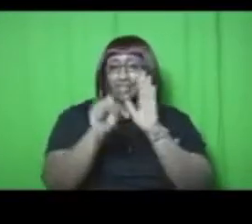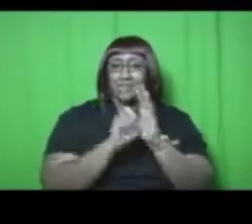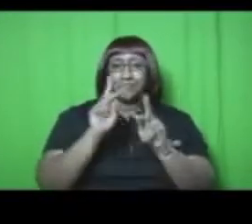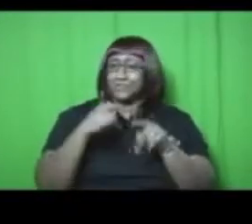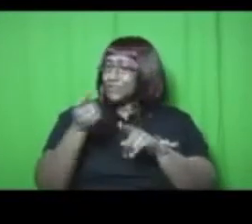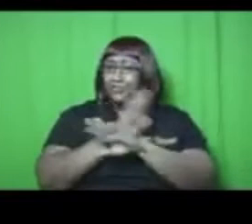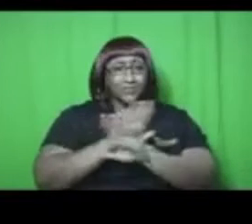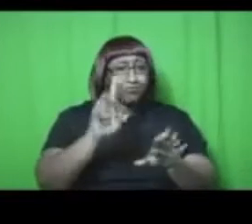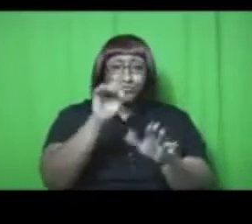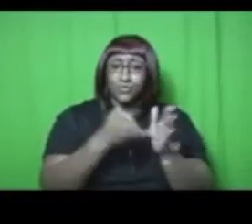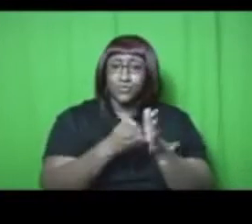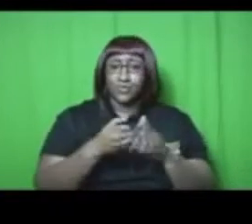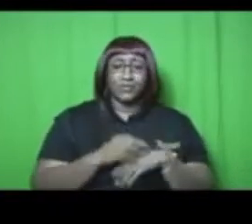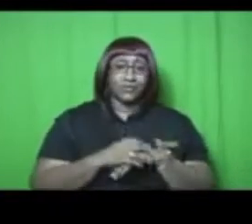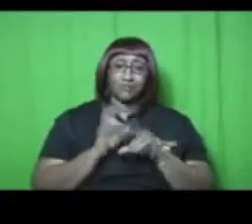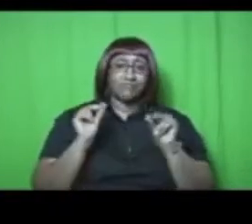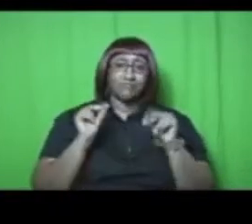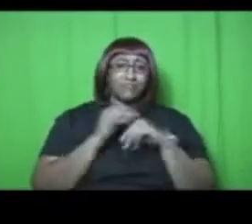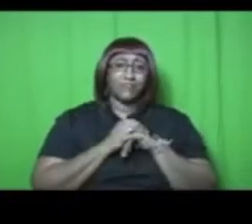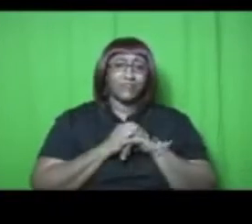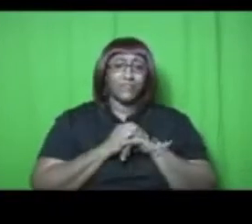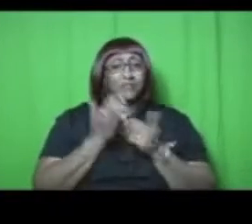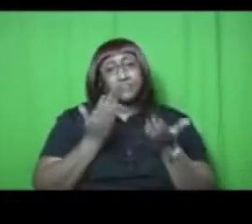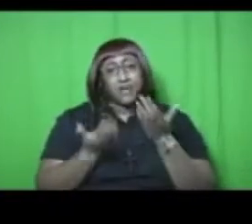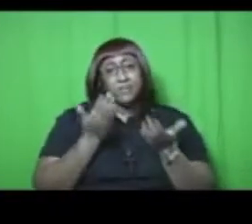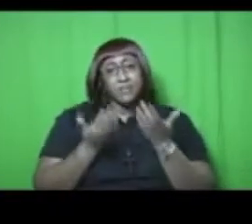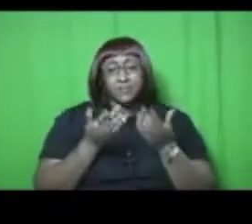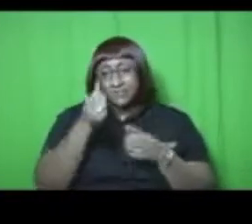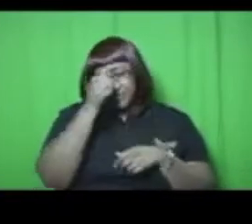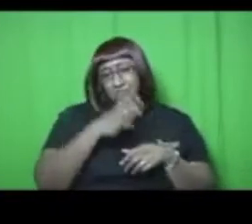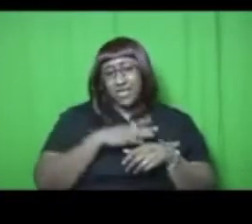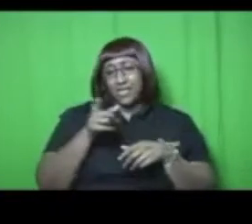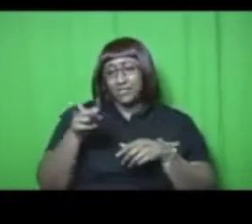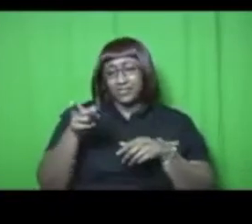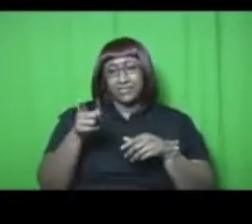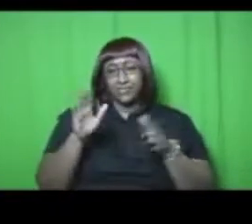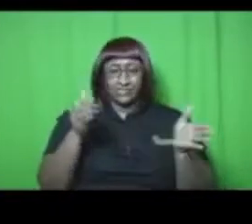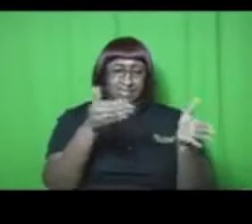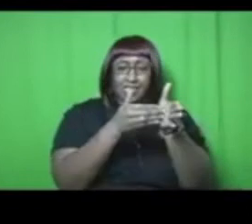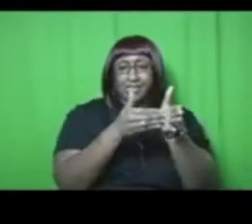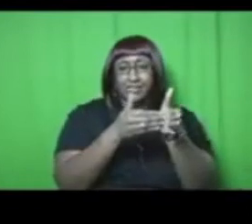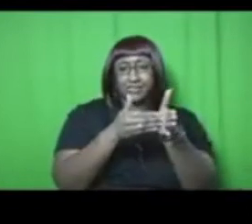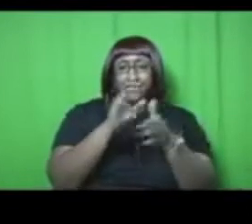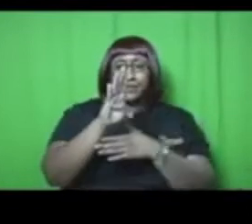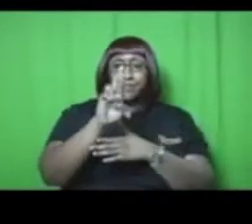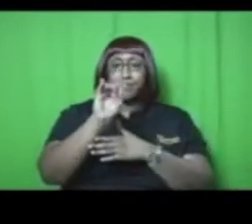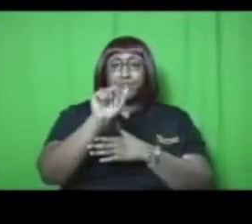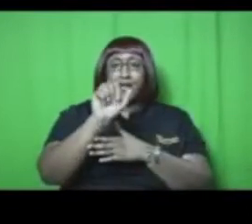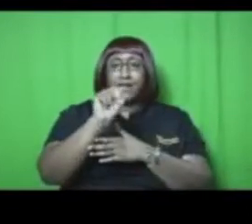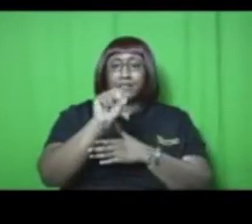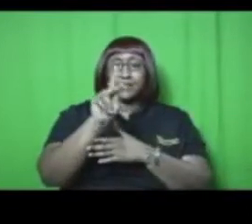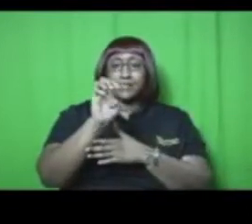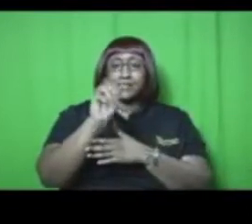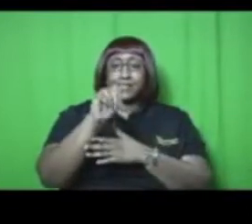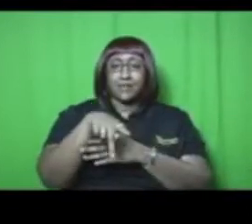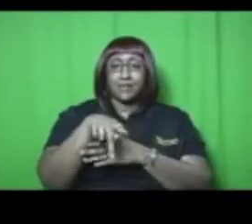do it. You can't do it. She said, I'm going to run. Problem was, the man she was running against, Brian Kemp, was the secretary of